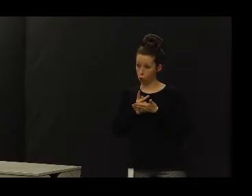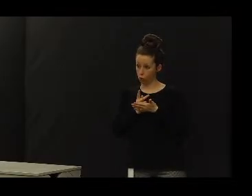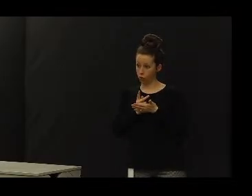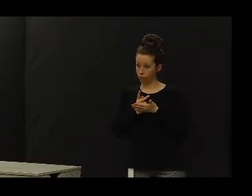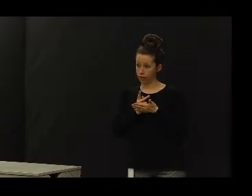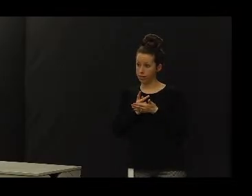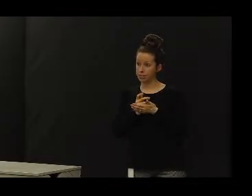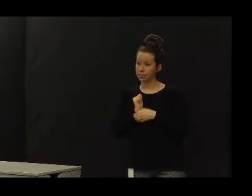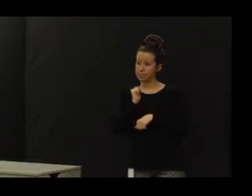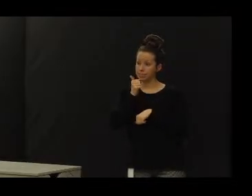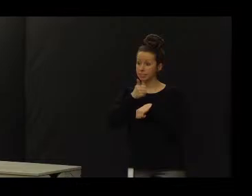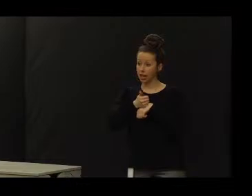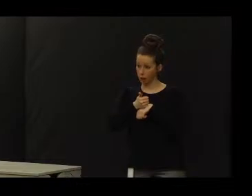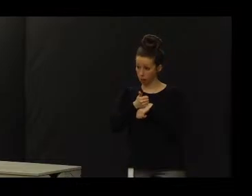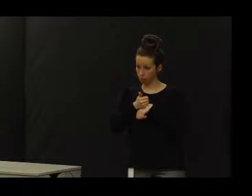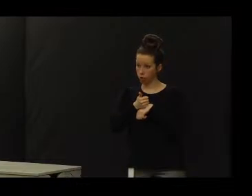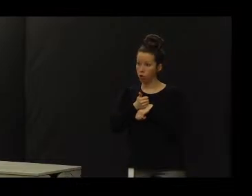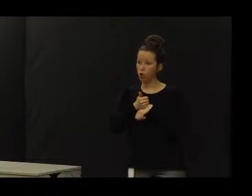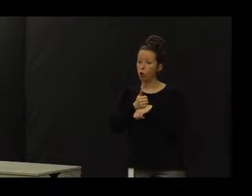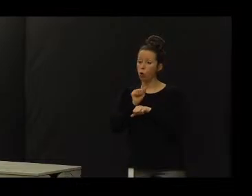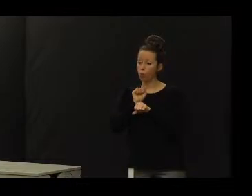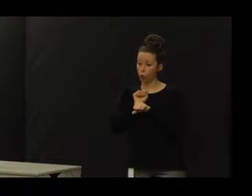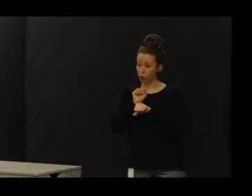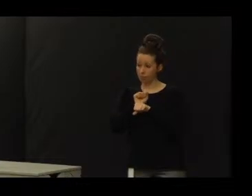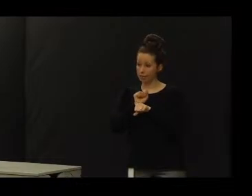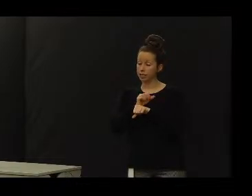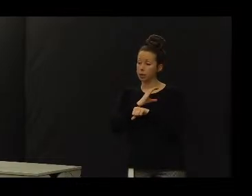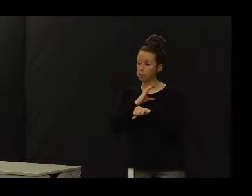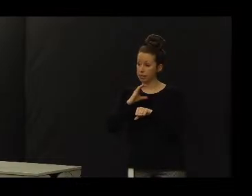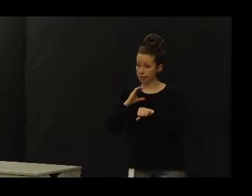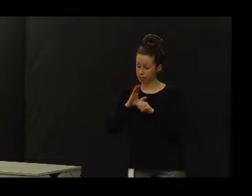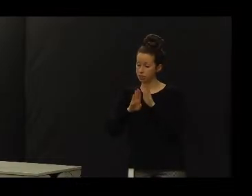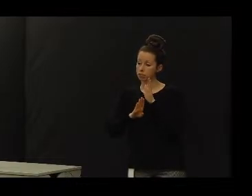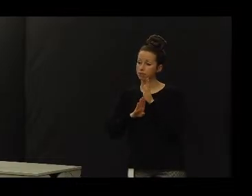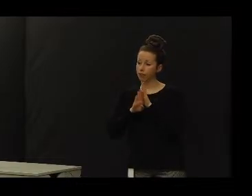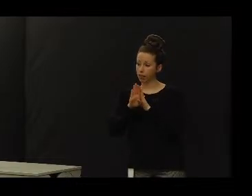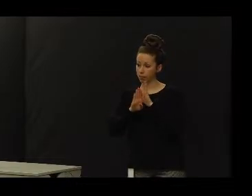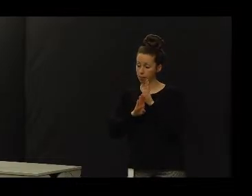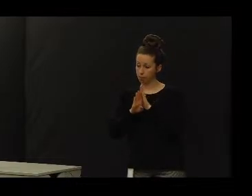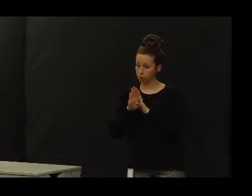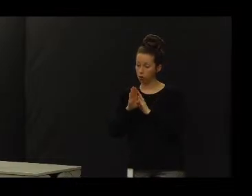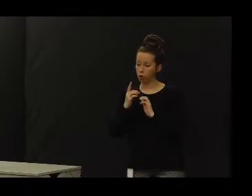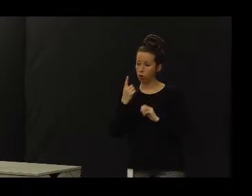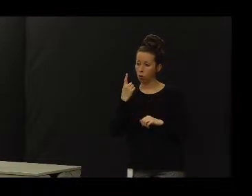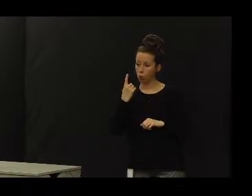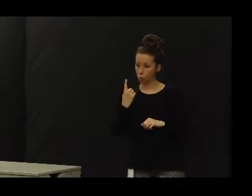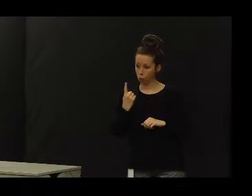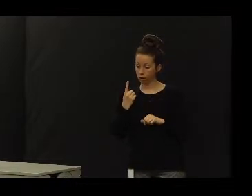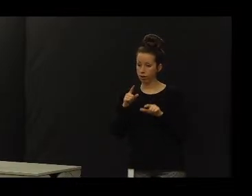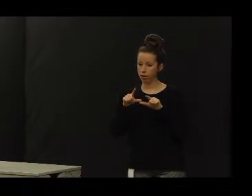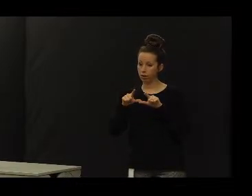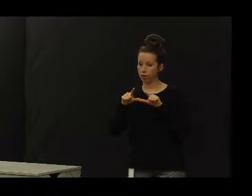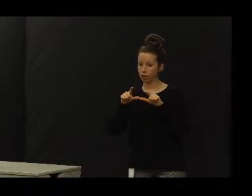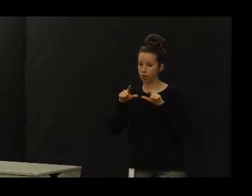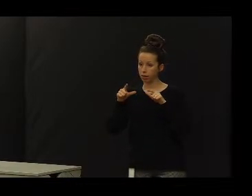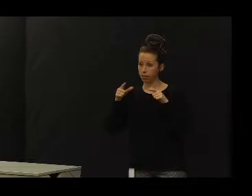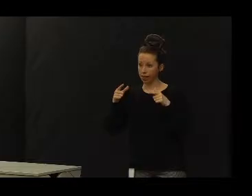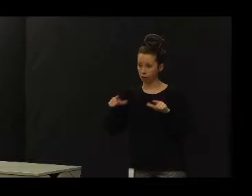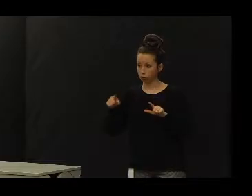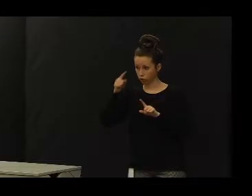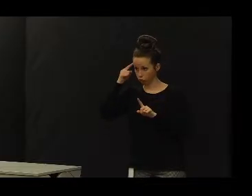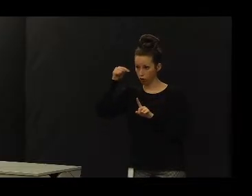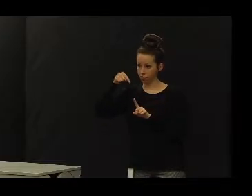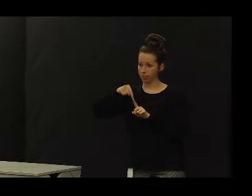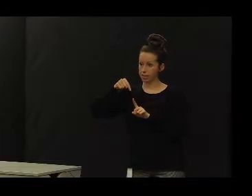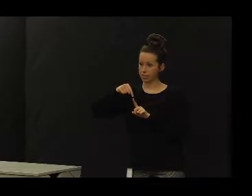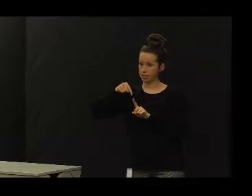a working committee to develop, 1, language for this,